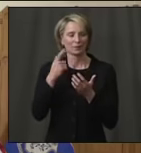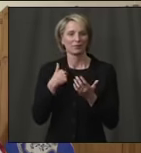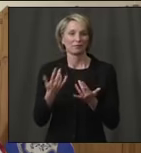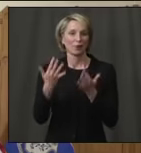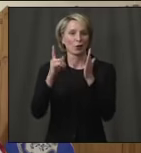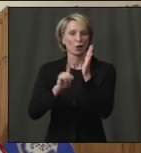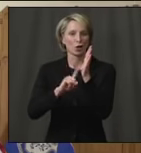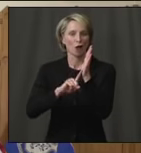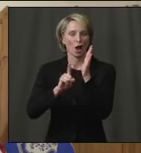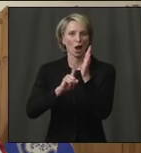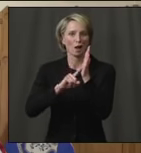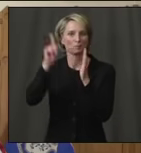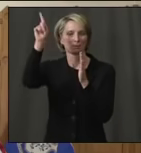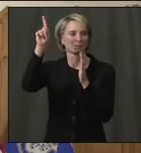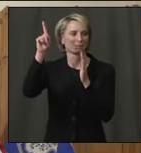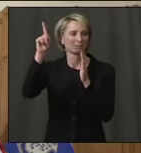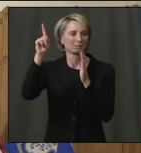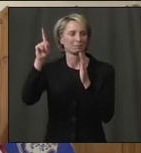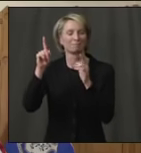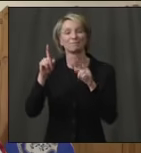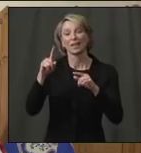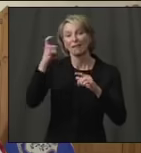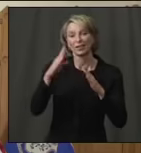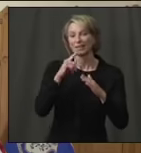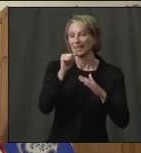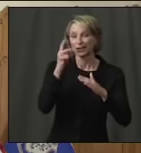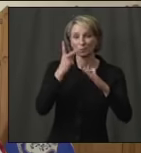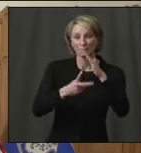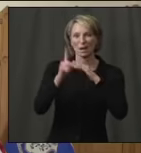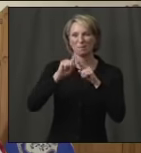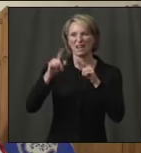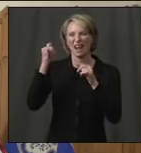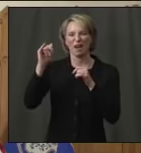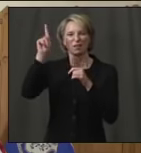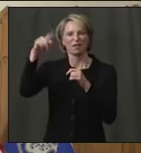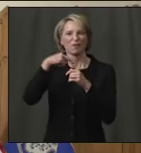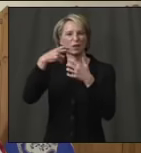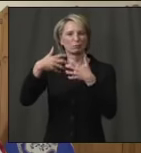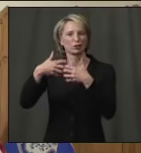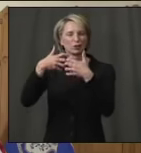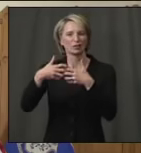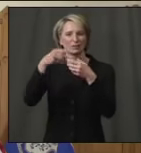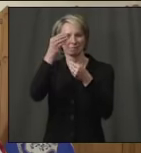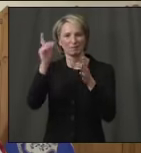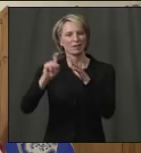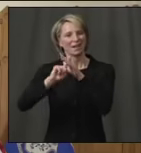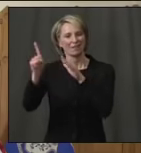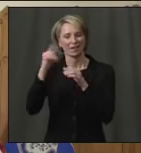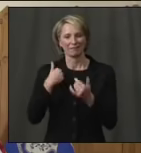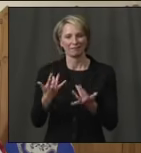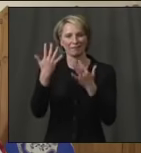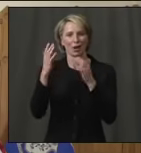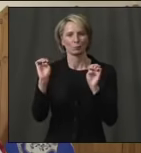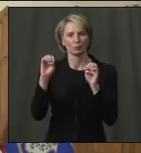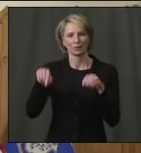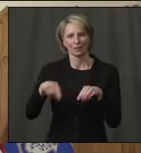nearest exit. This is not what we anticipated, but I look forward to following up with you tomorrow. Take care, everybody. May I have your